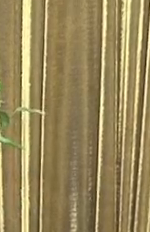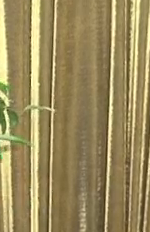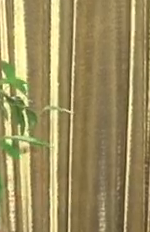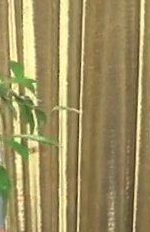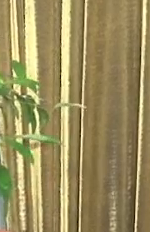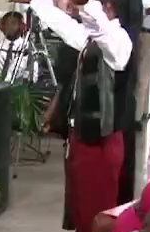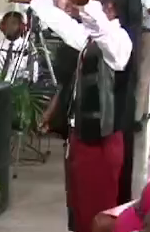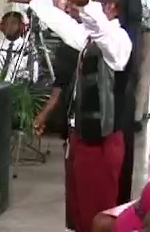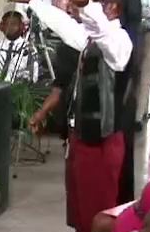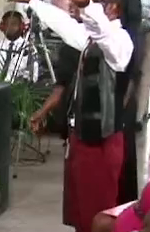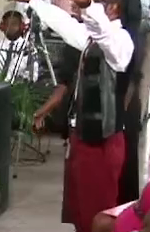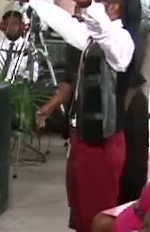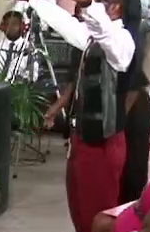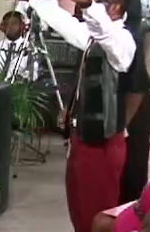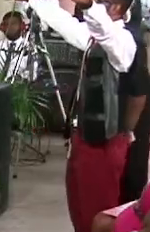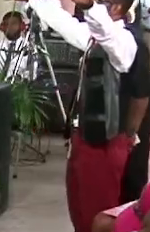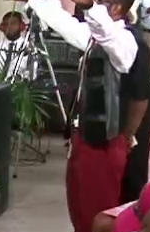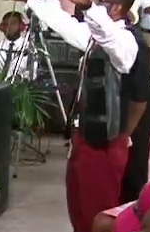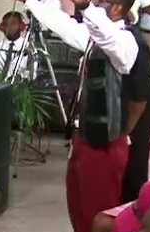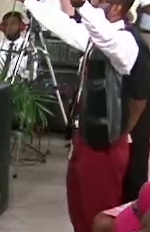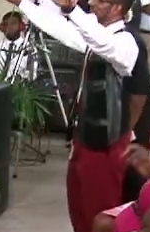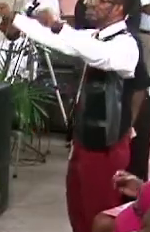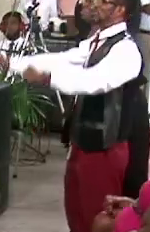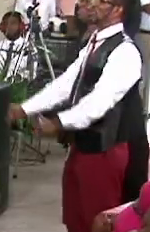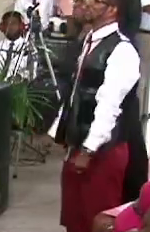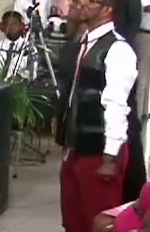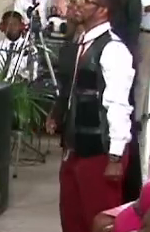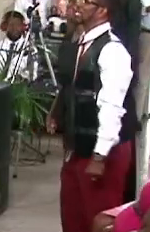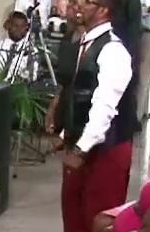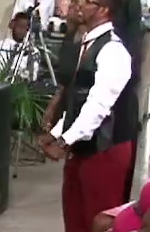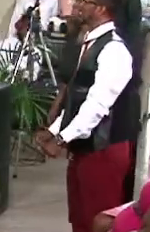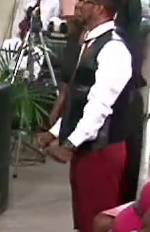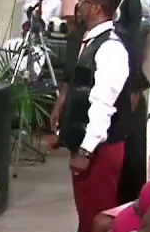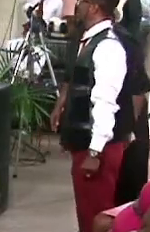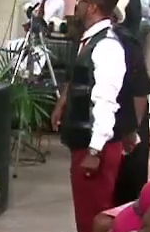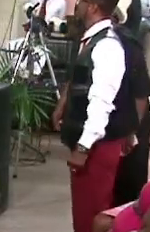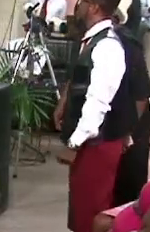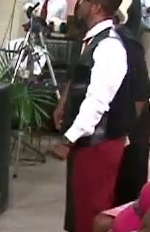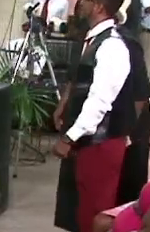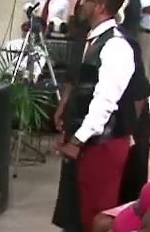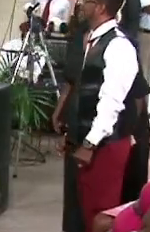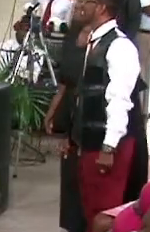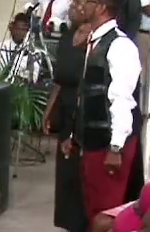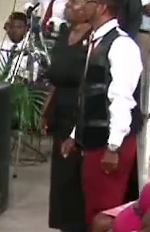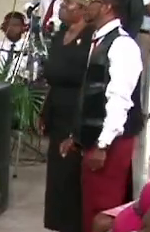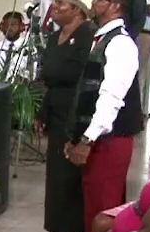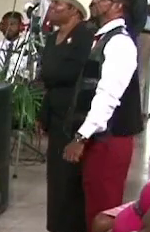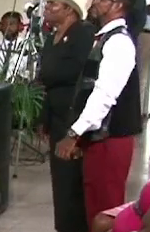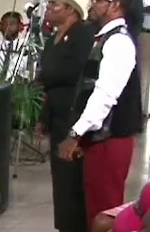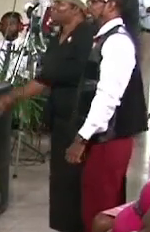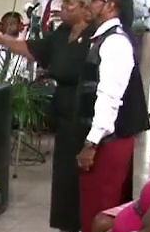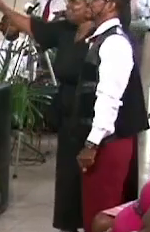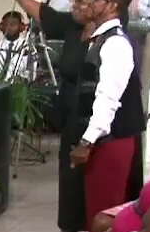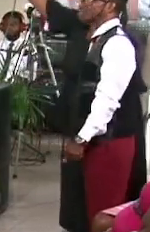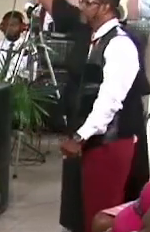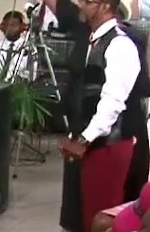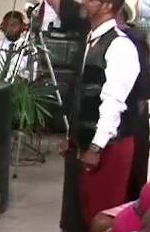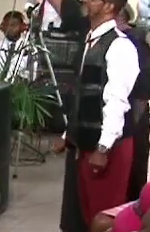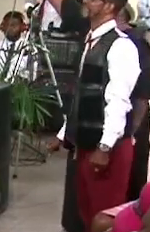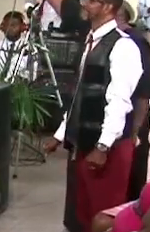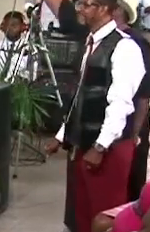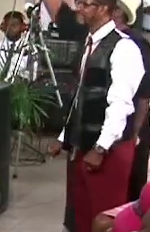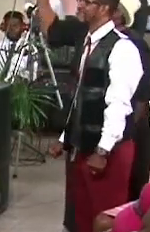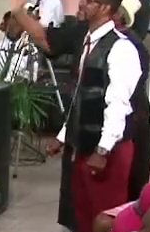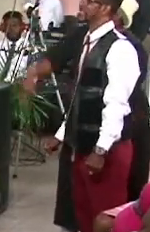so much in God. Hallelujah. Oh God. And so whenever they call on their God, they know their God